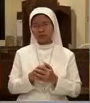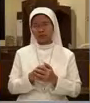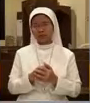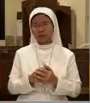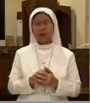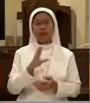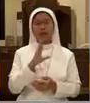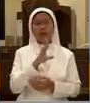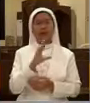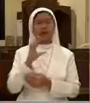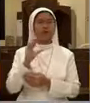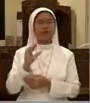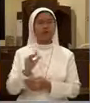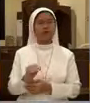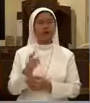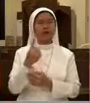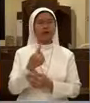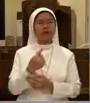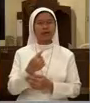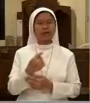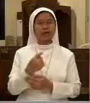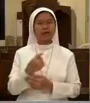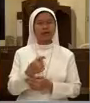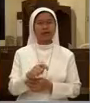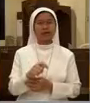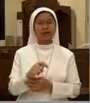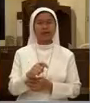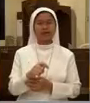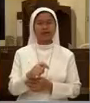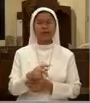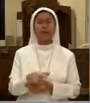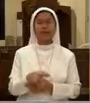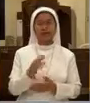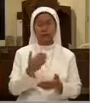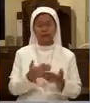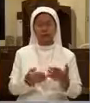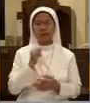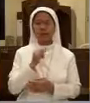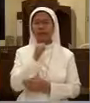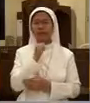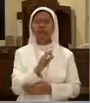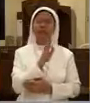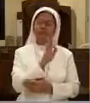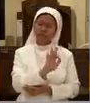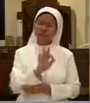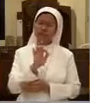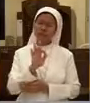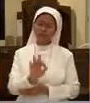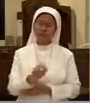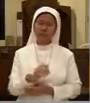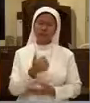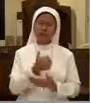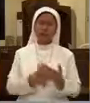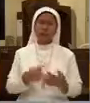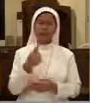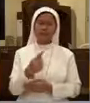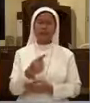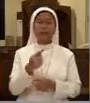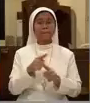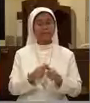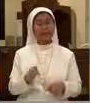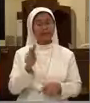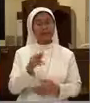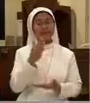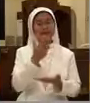And the motive is not to force anyone, but just to share. And